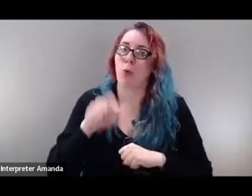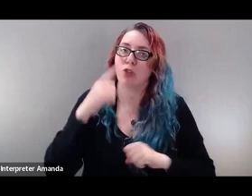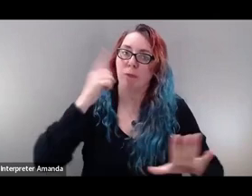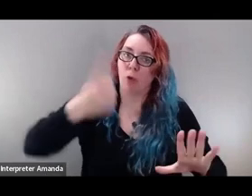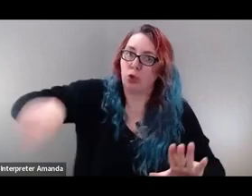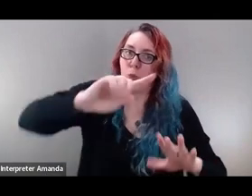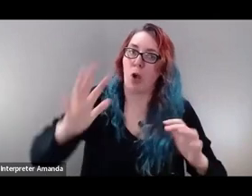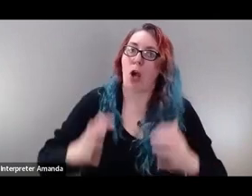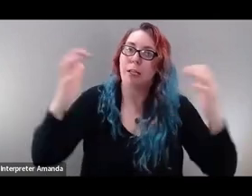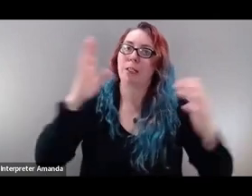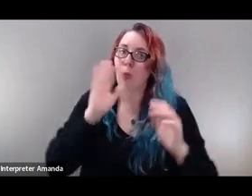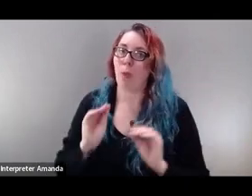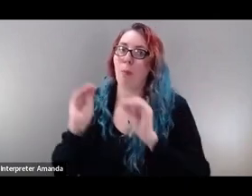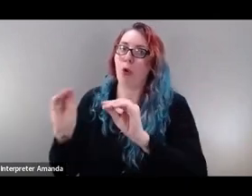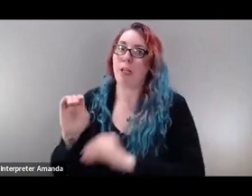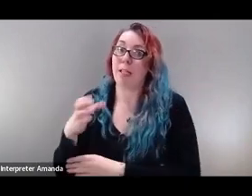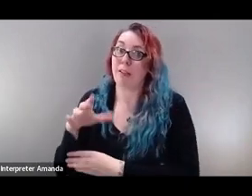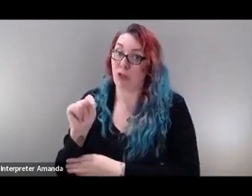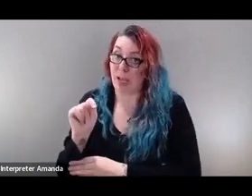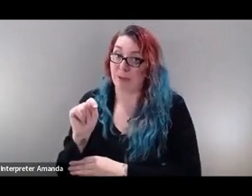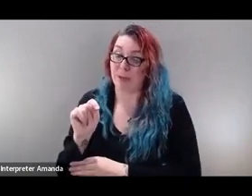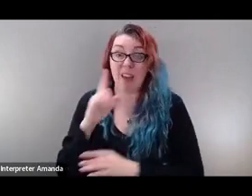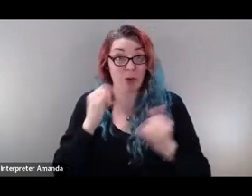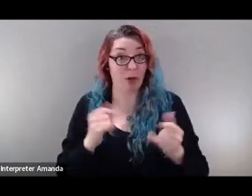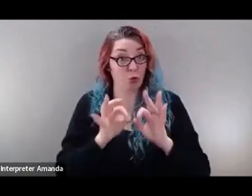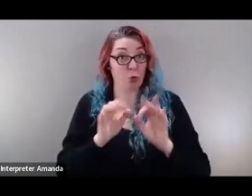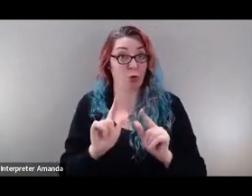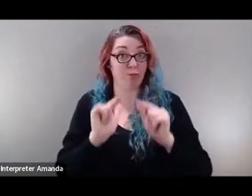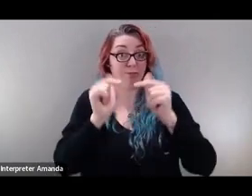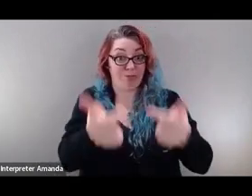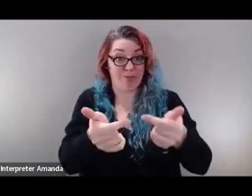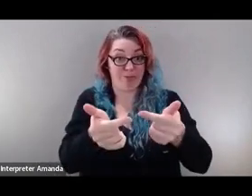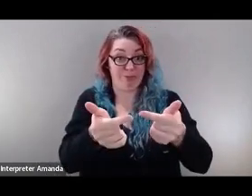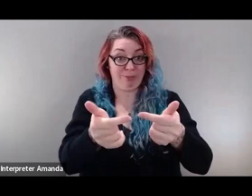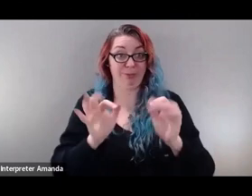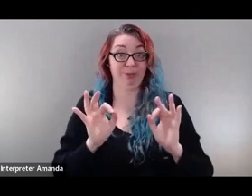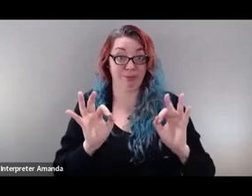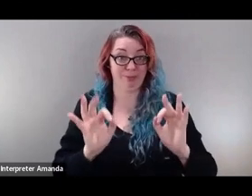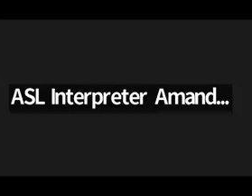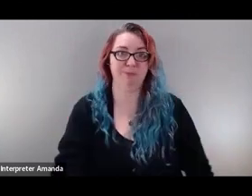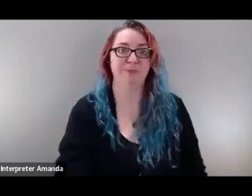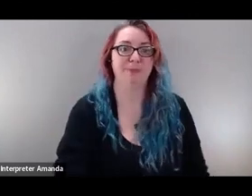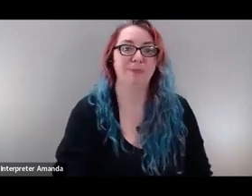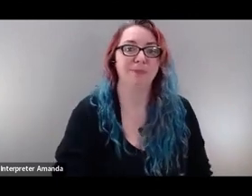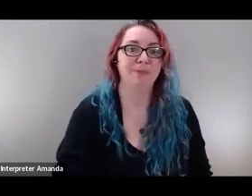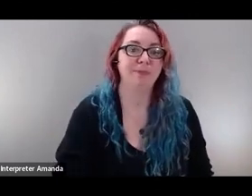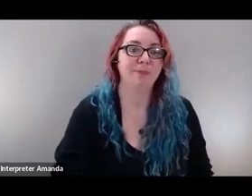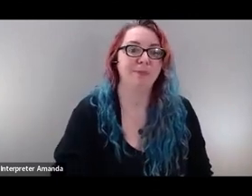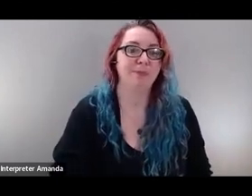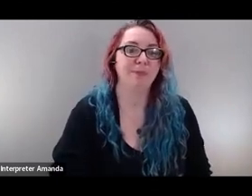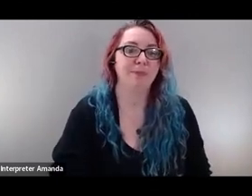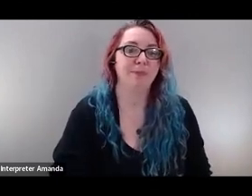audience, who can use the chat in Zoom. So it is very open-ended. In a few words in the